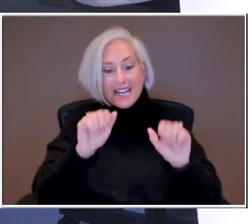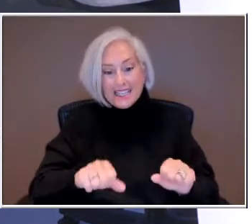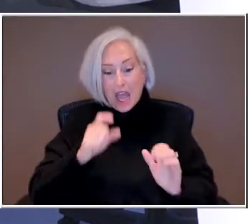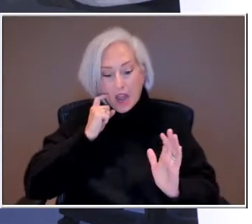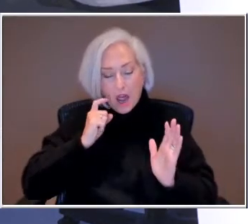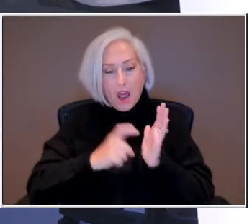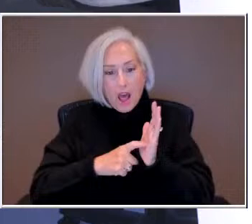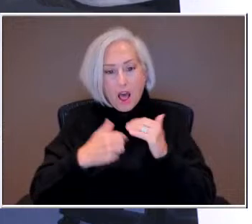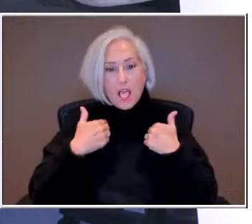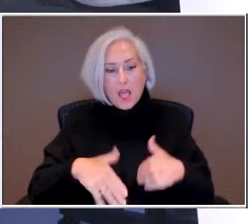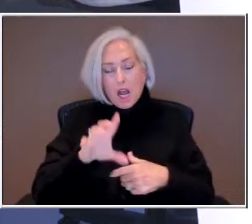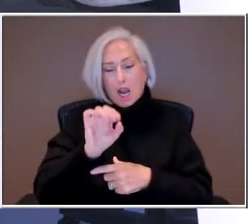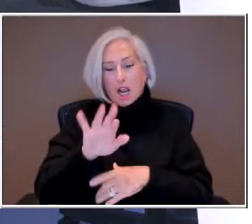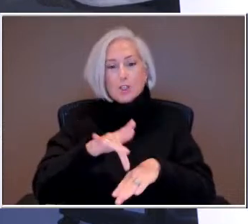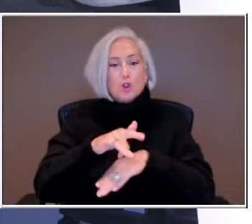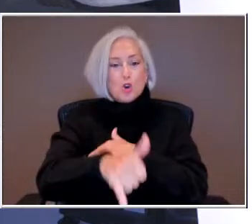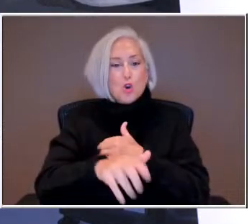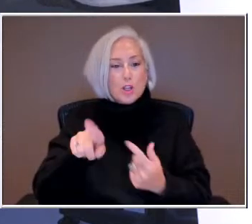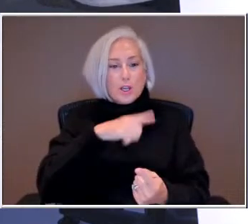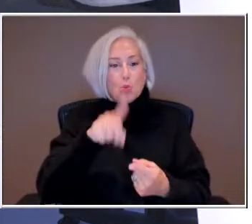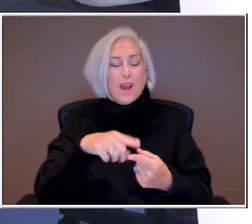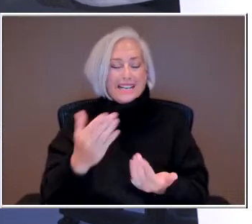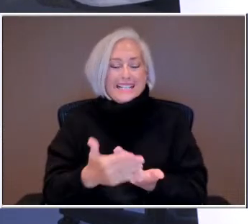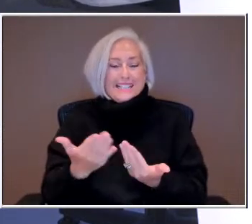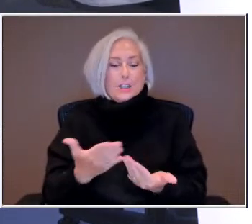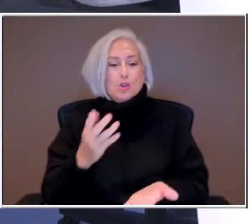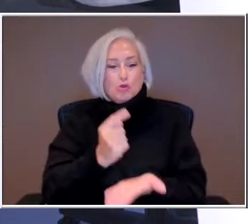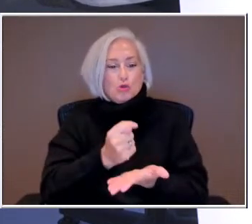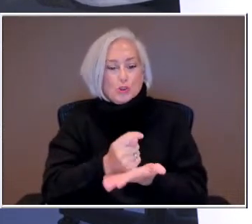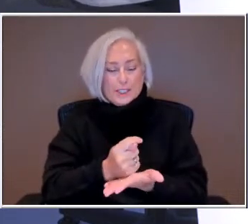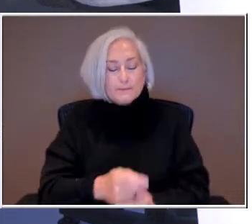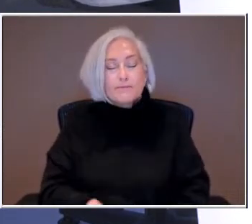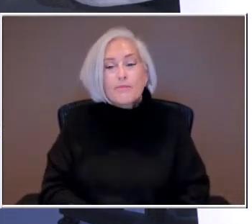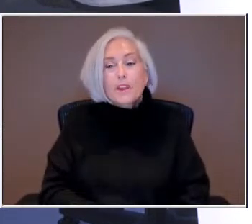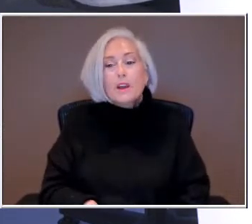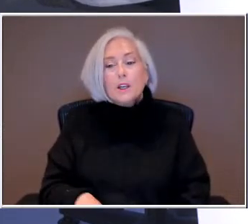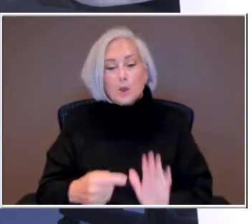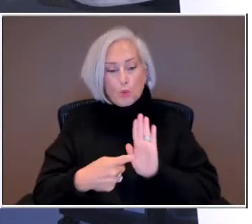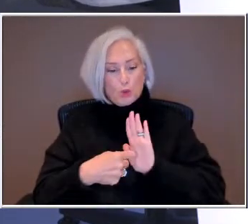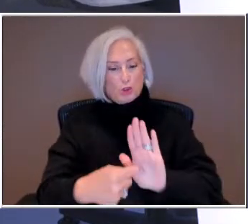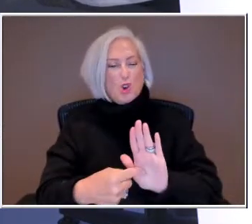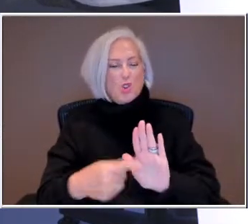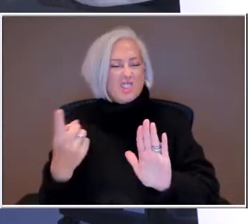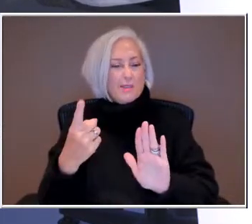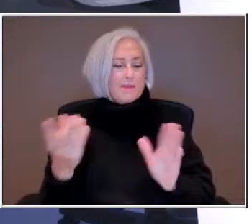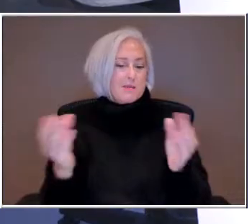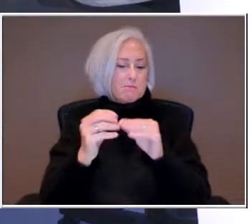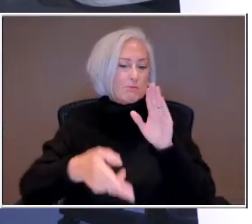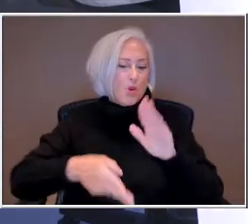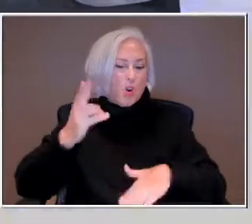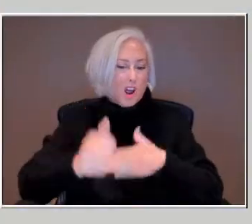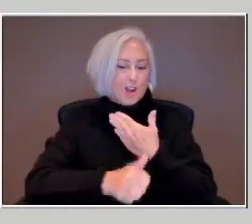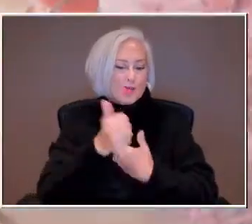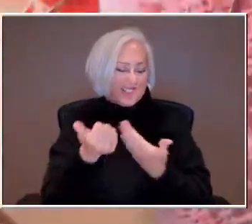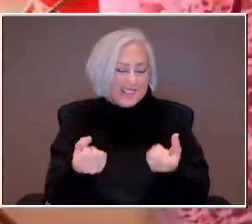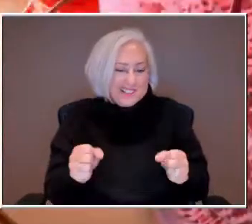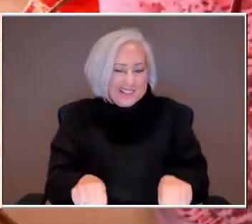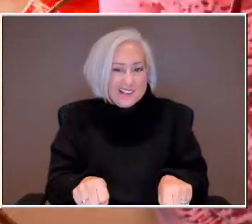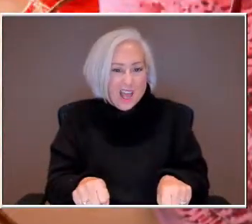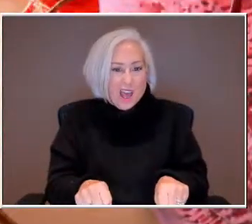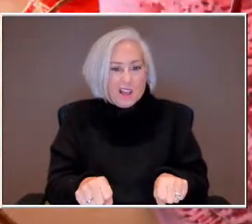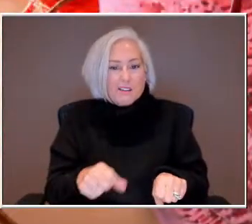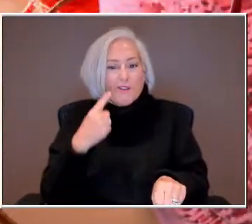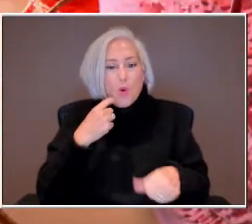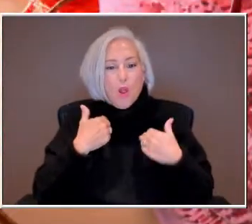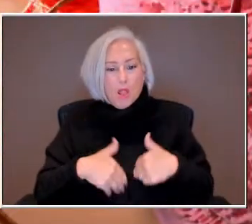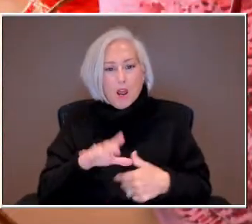is easier to treat. And we're going to show you a list of things that can put you at higher risk. And I'm going to ask Dr. Reddy if he can kind of walk us through these and just